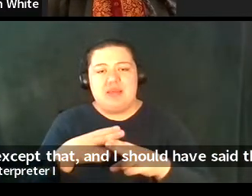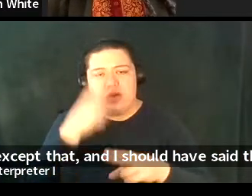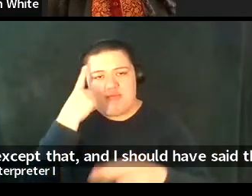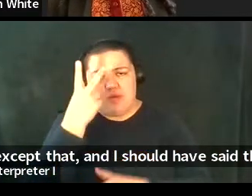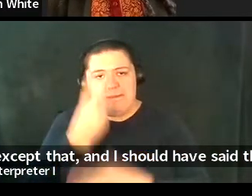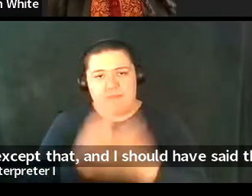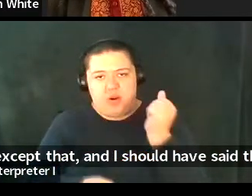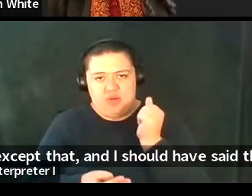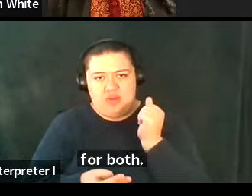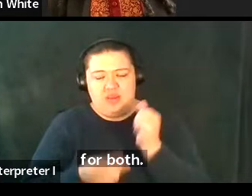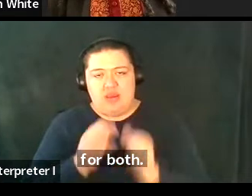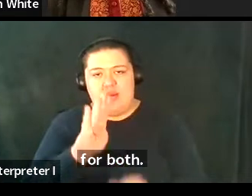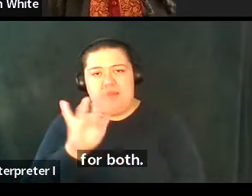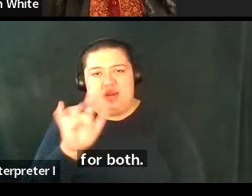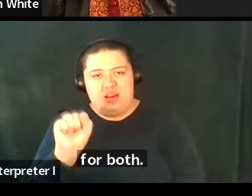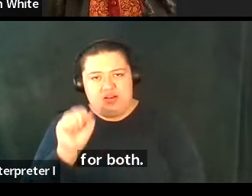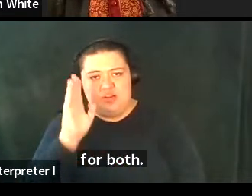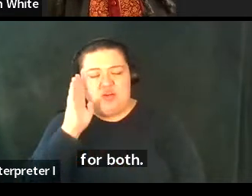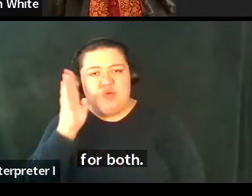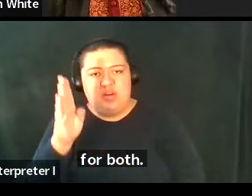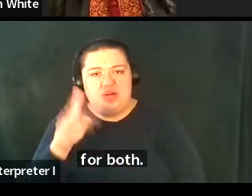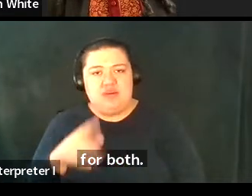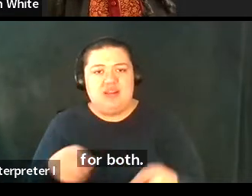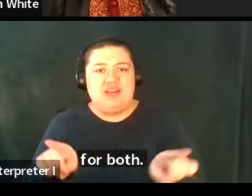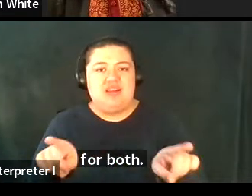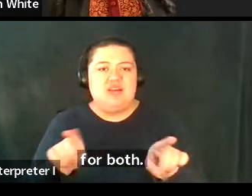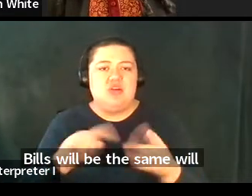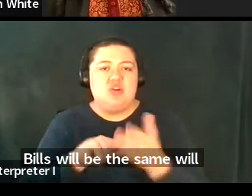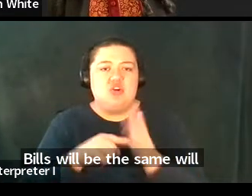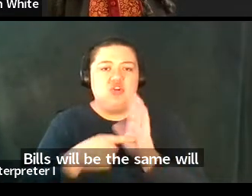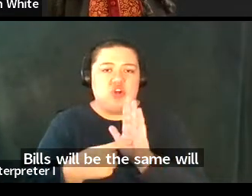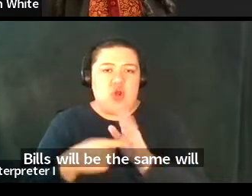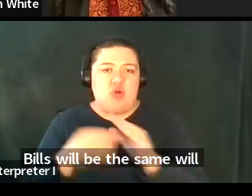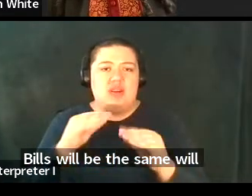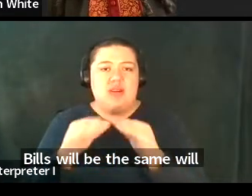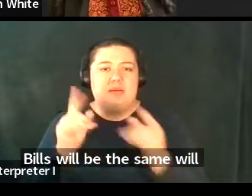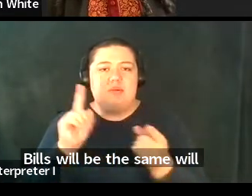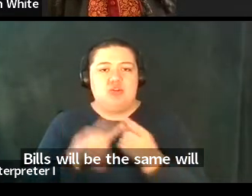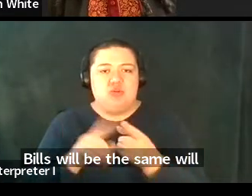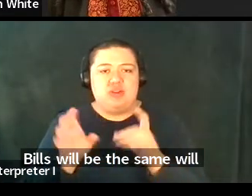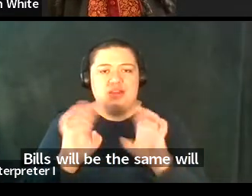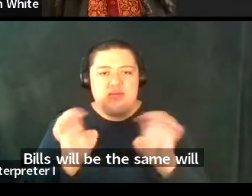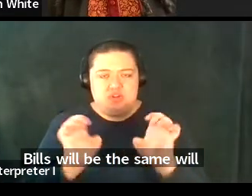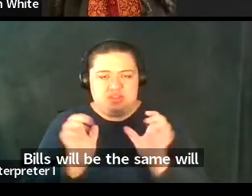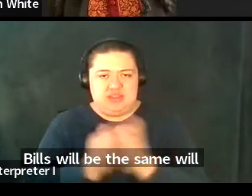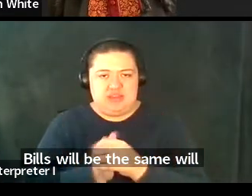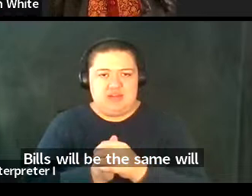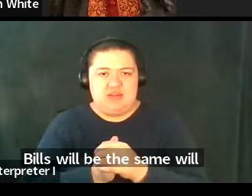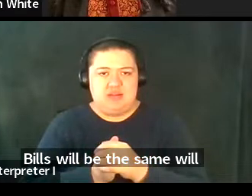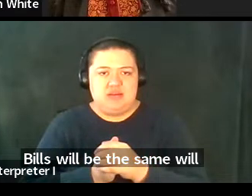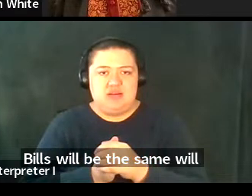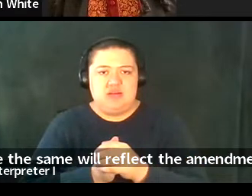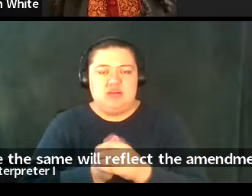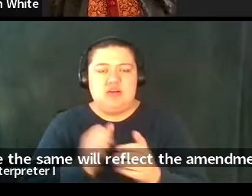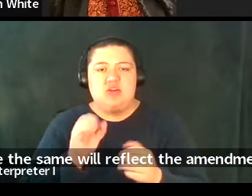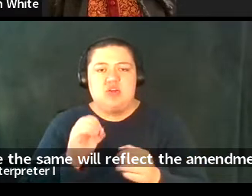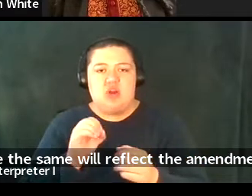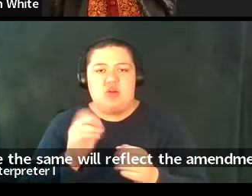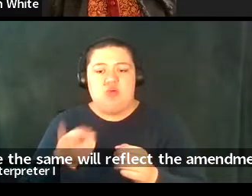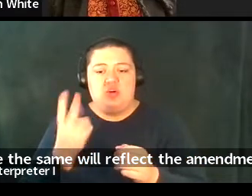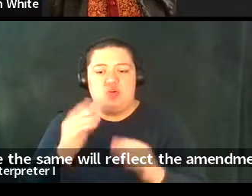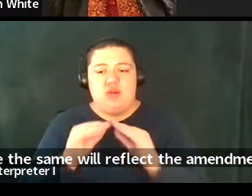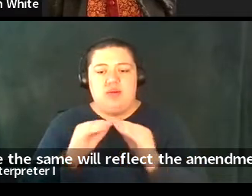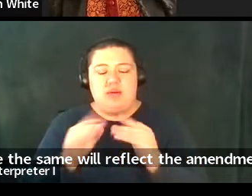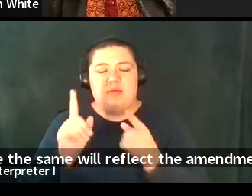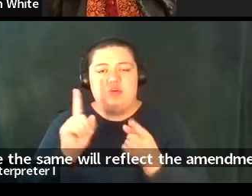both bills will be the same, will reflect the amendments to the emergencies. So there were two amendments